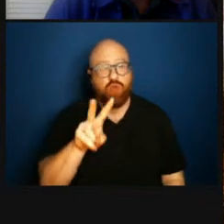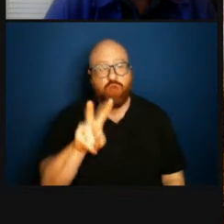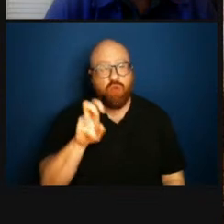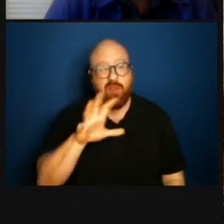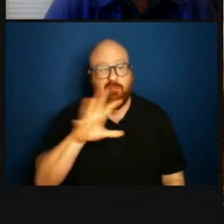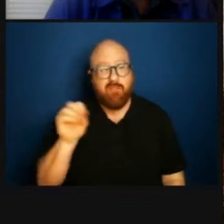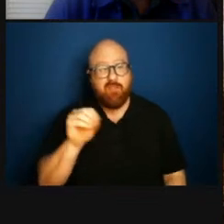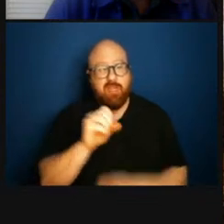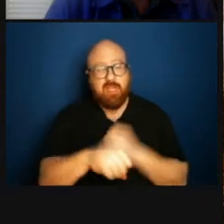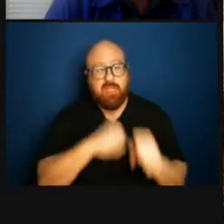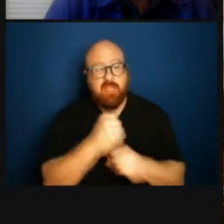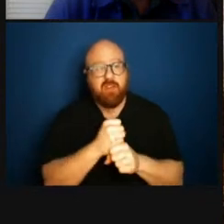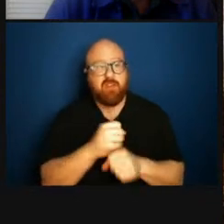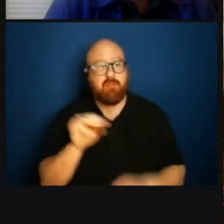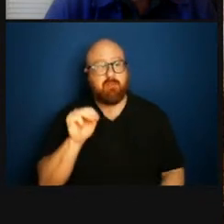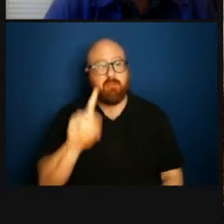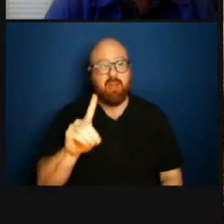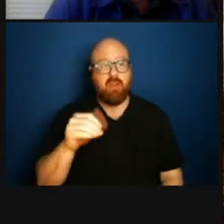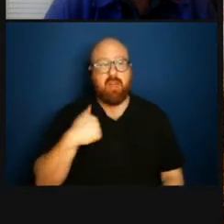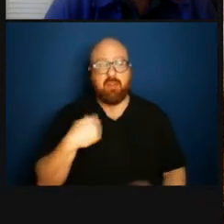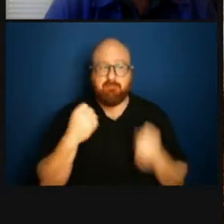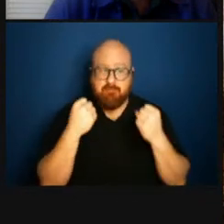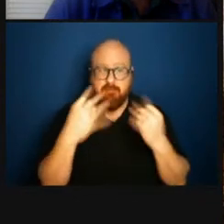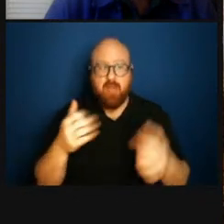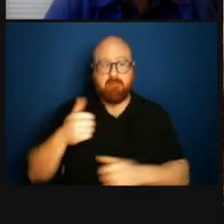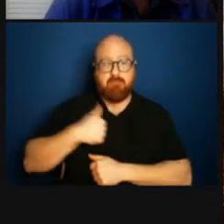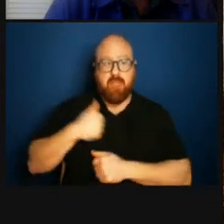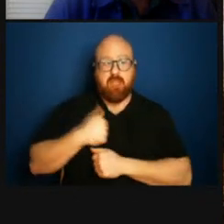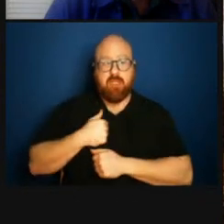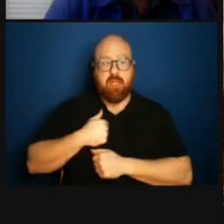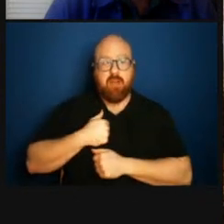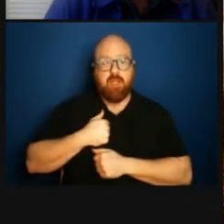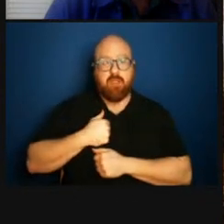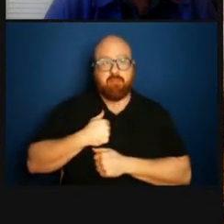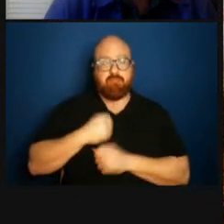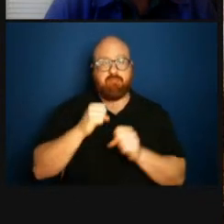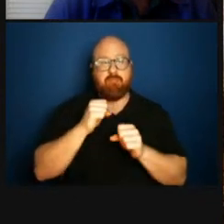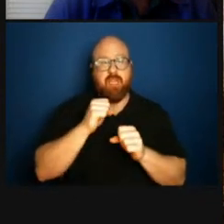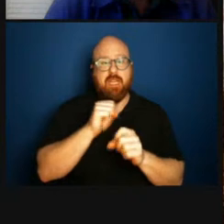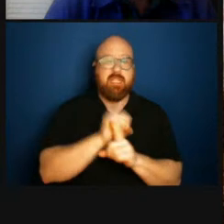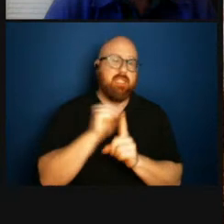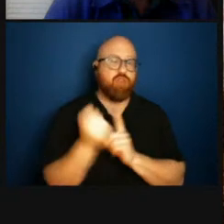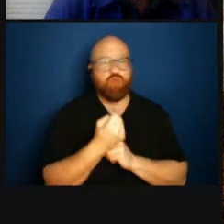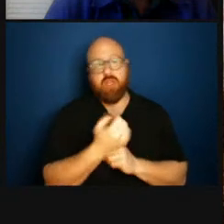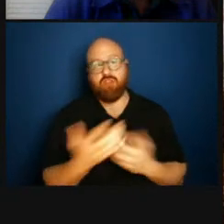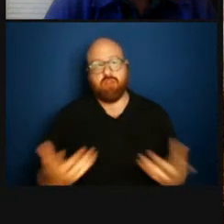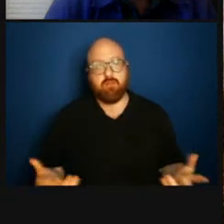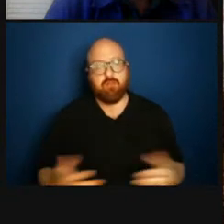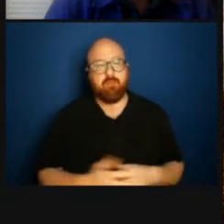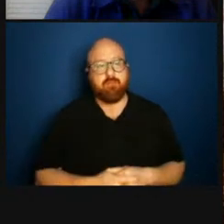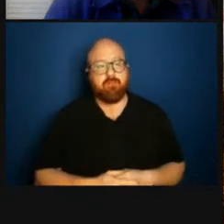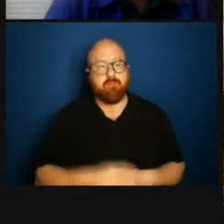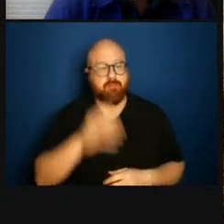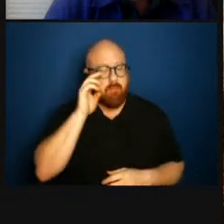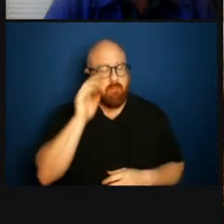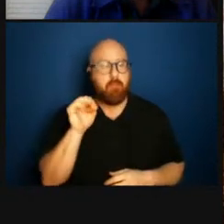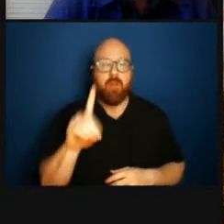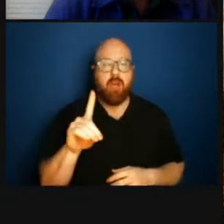many military situations, and the bravery and importance of Maryland troops has been a big factor.